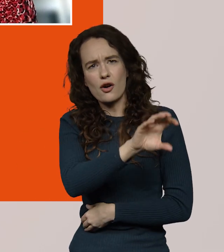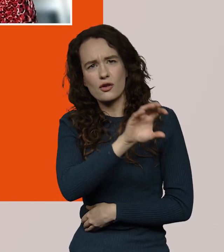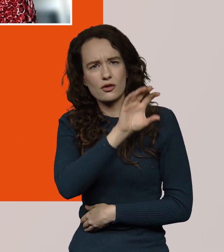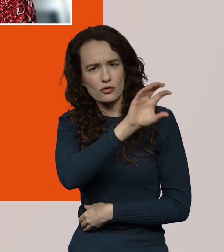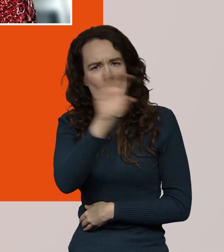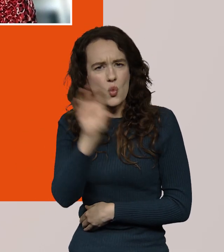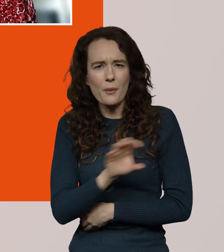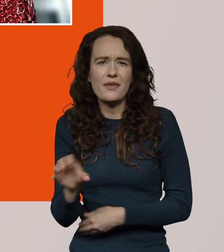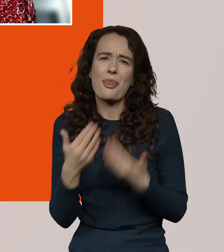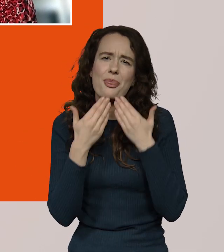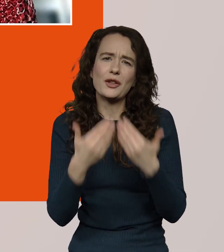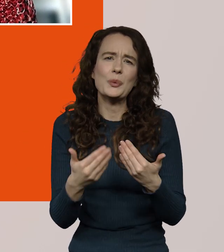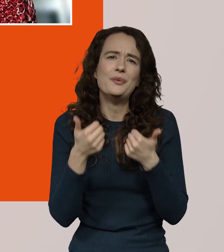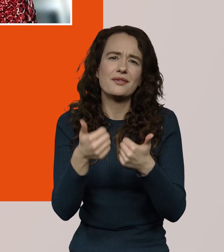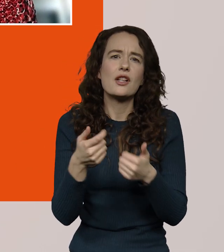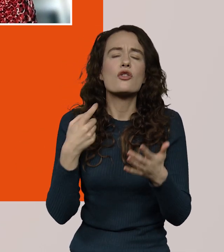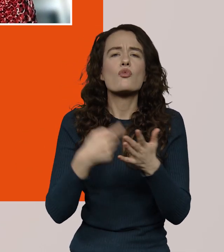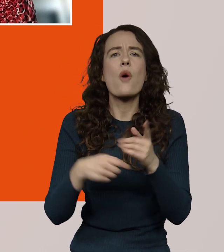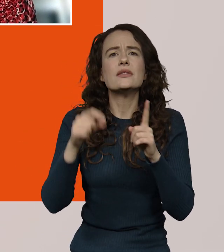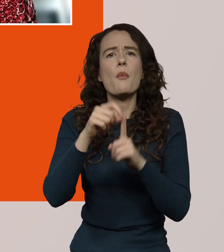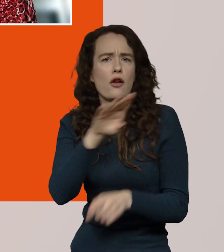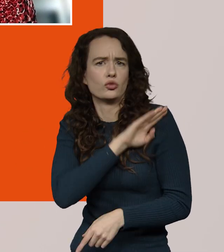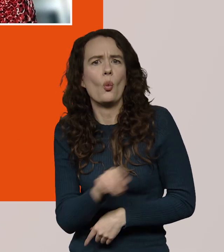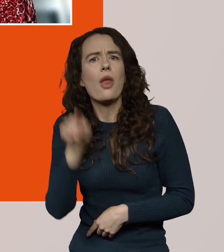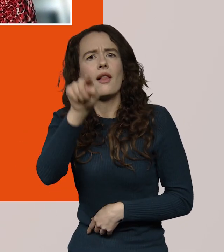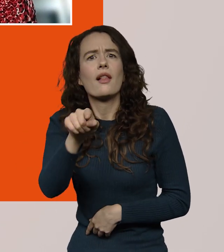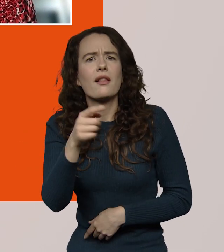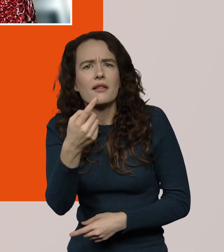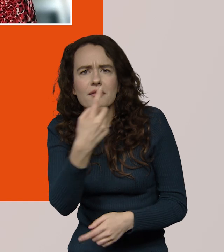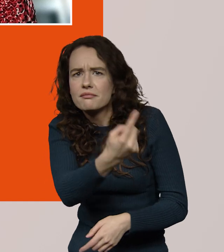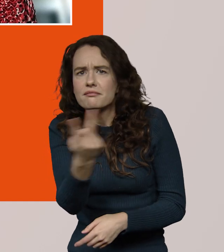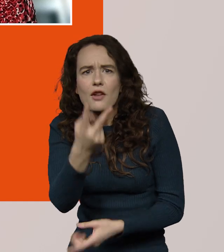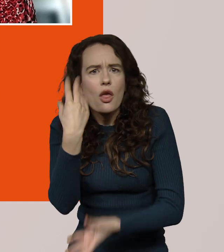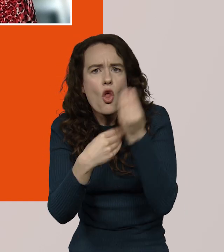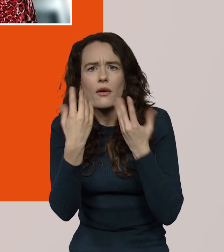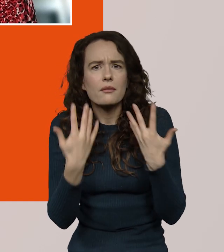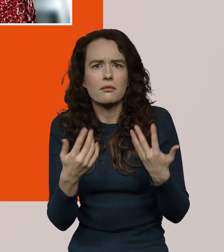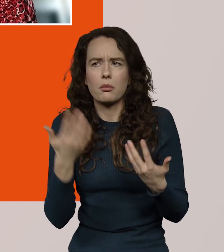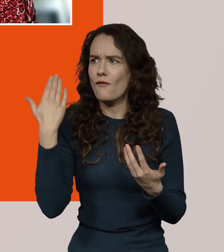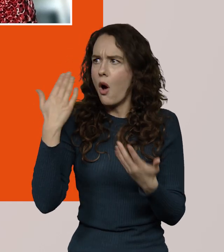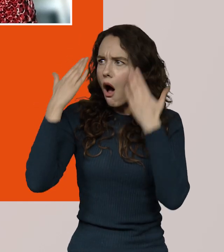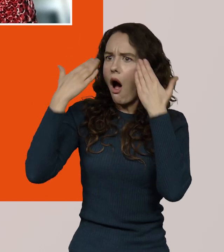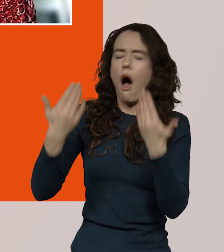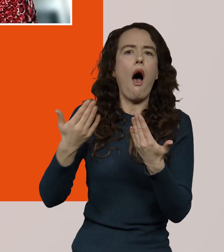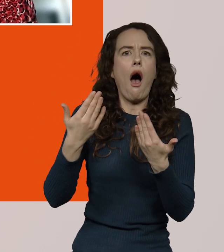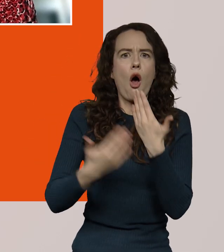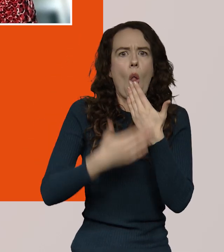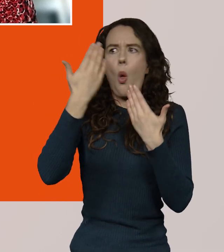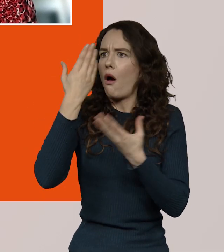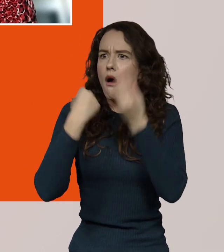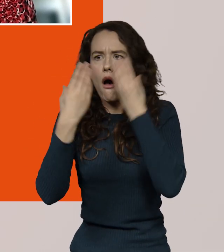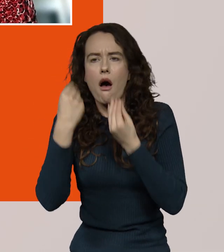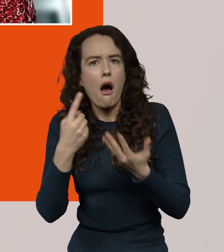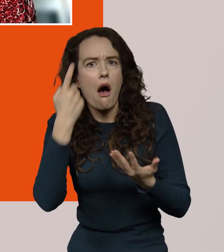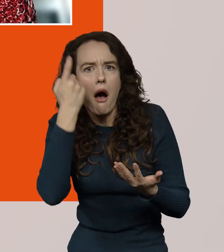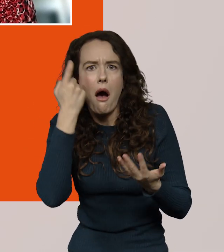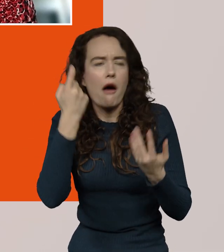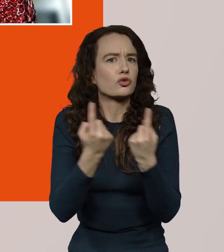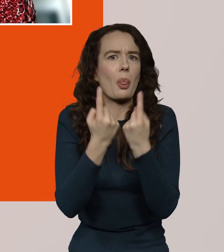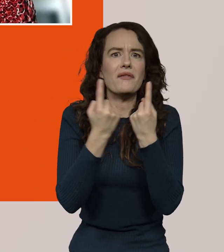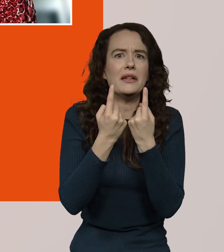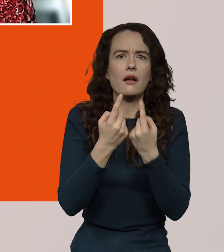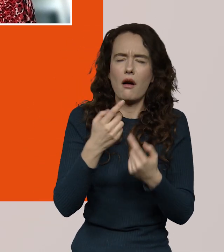inviting you, yes, you watching, to continue exploring your personal growth by making a short film on the subject. You might want to talk